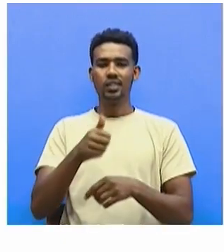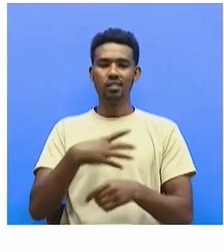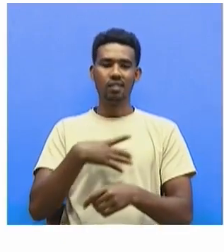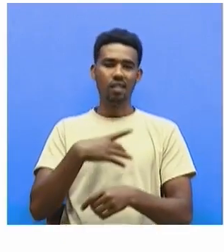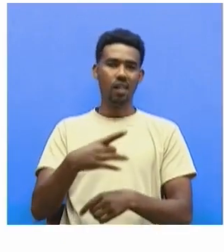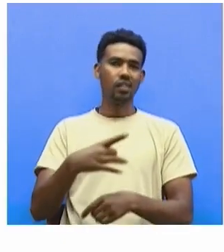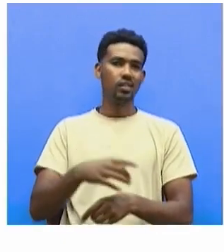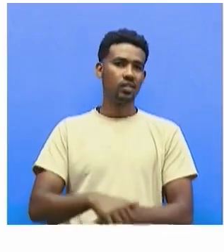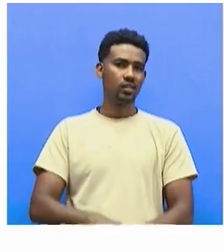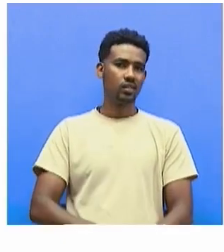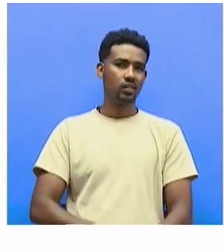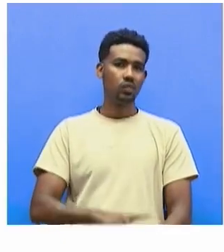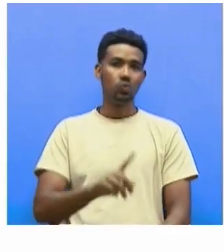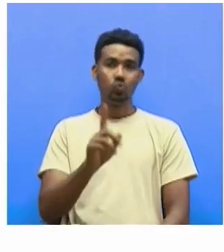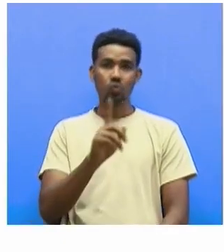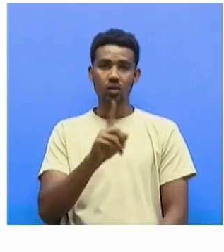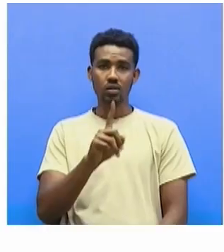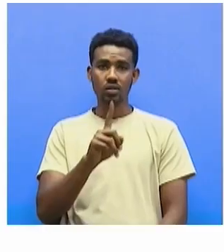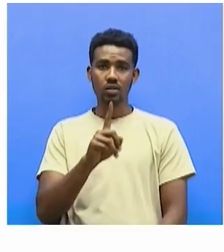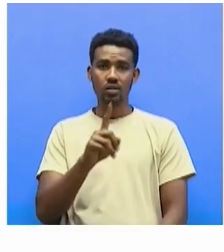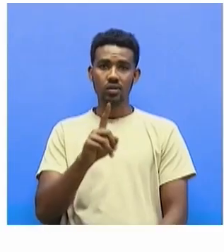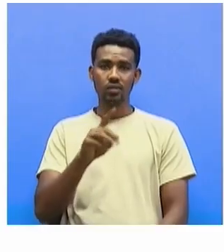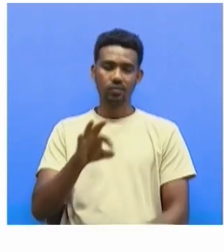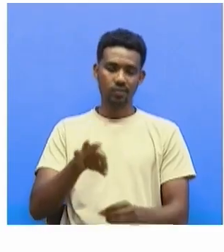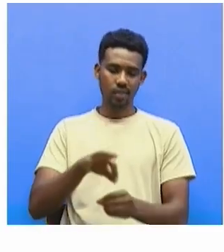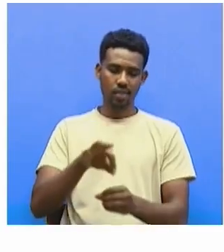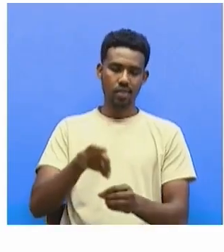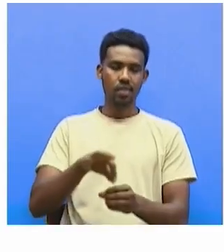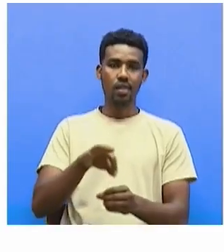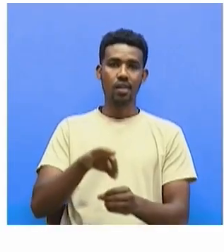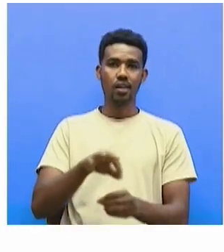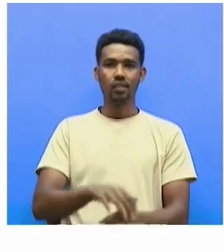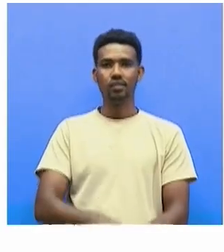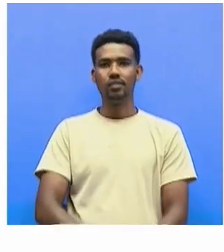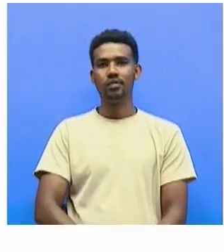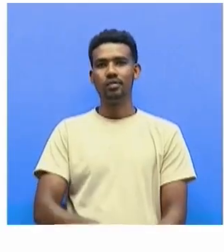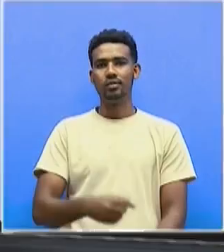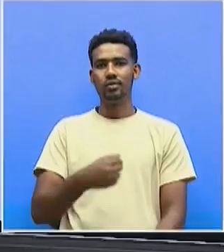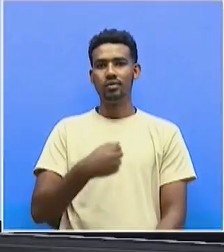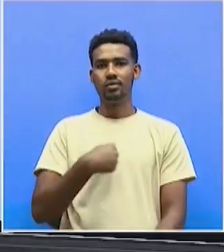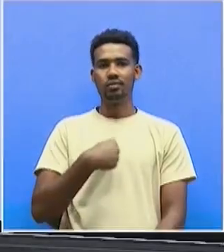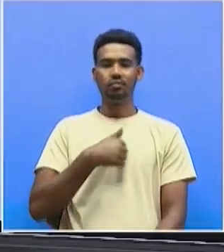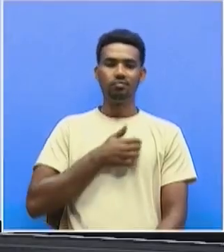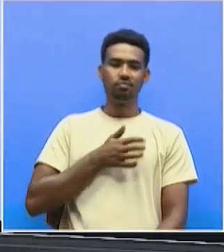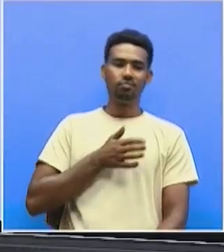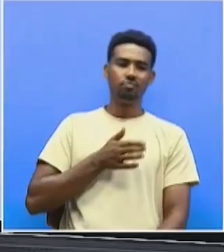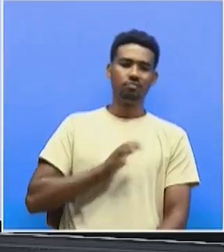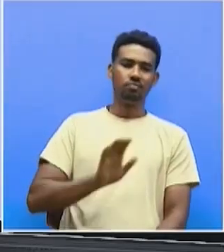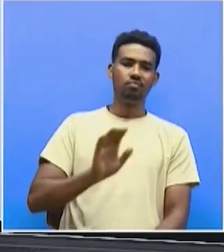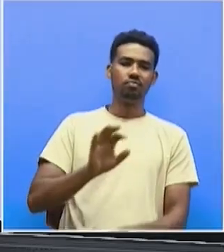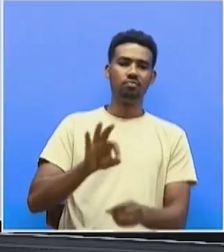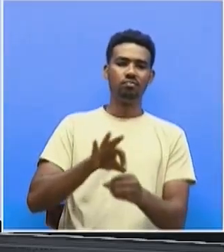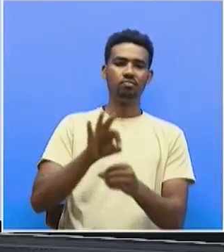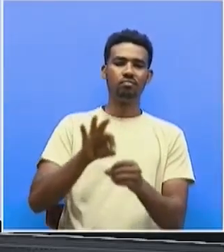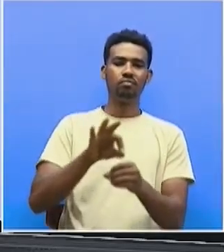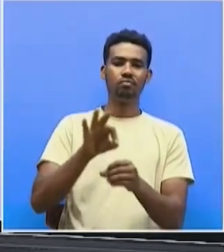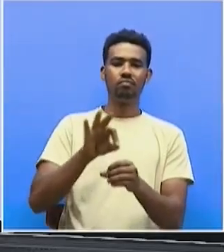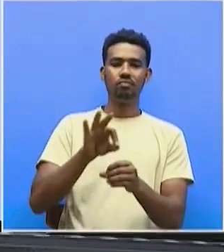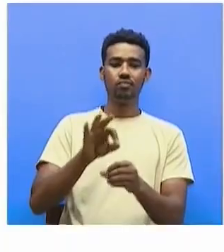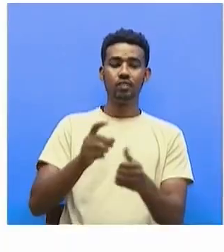dislike what? Tea. I dislike tea. The first one